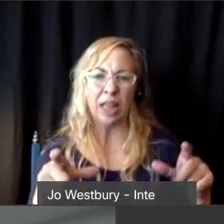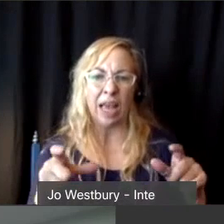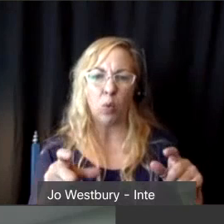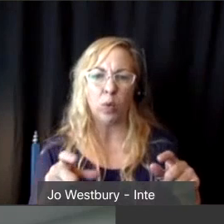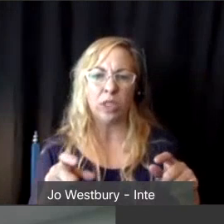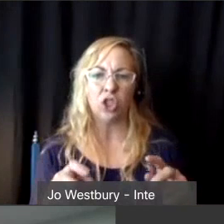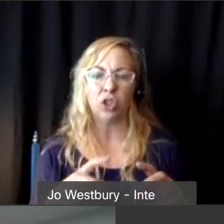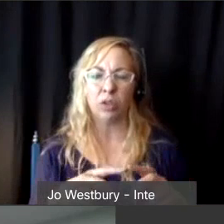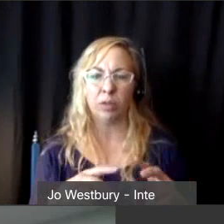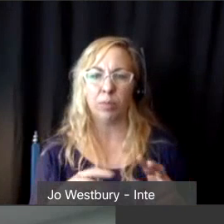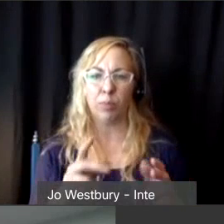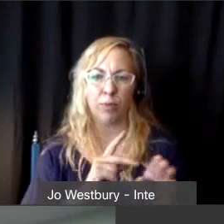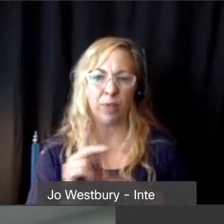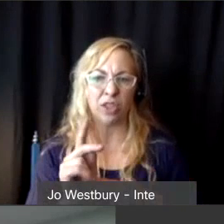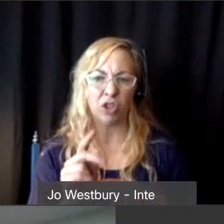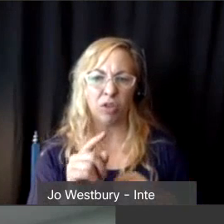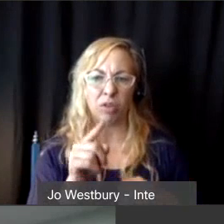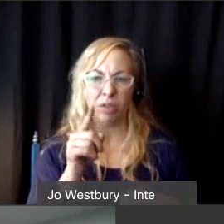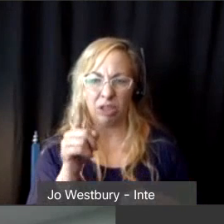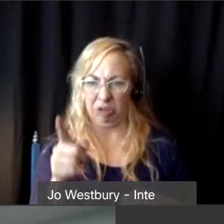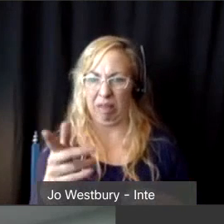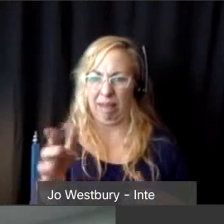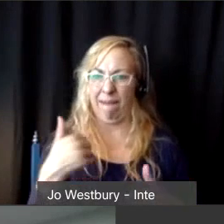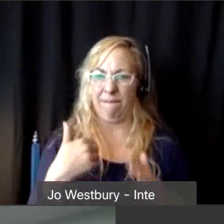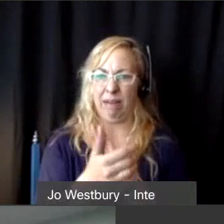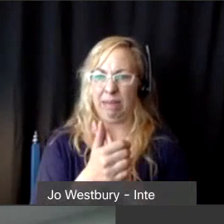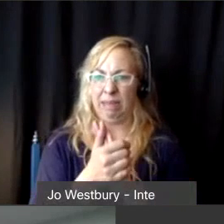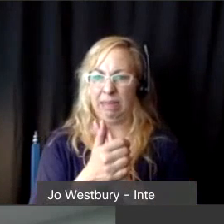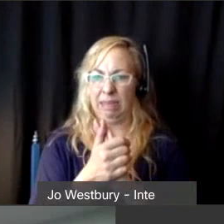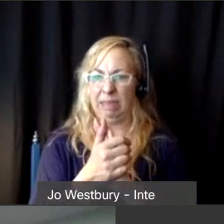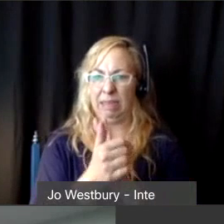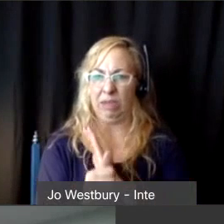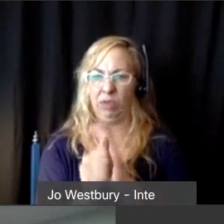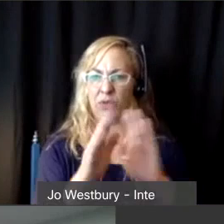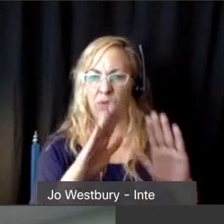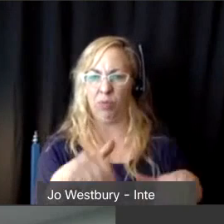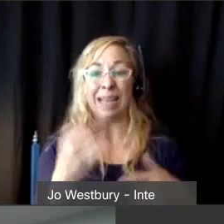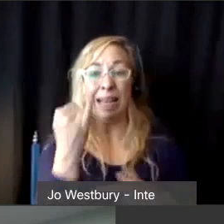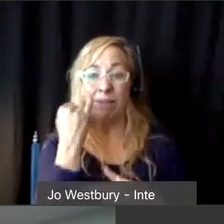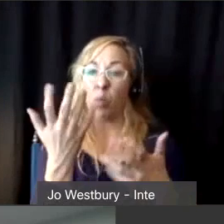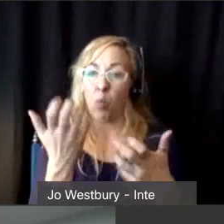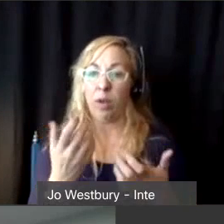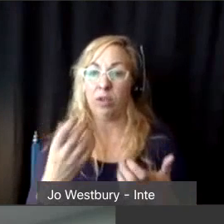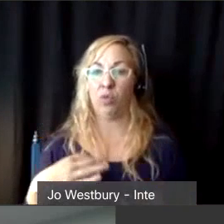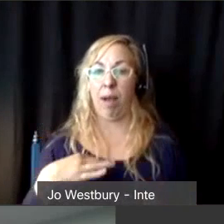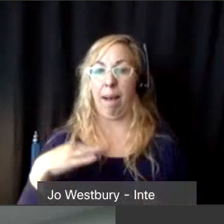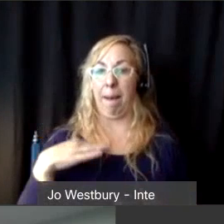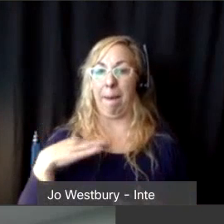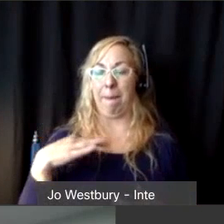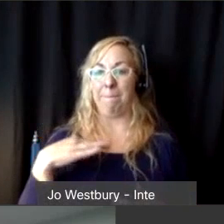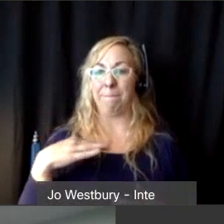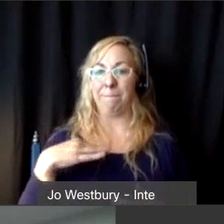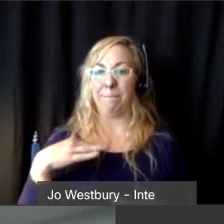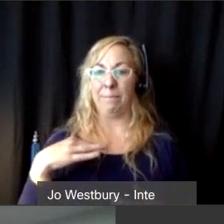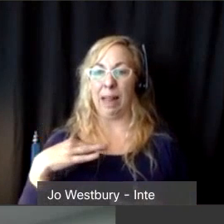as we are approved to provide this service and are going to apply? Where did the 3 providers obtain